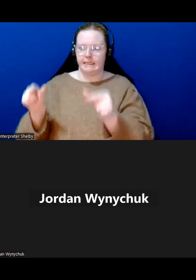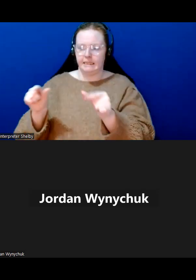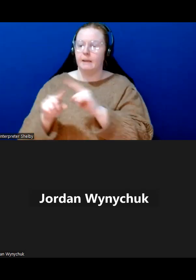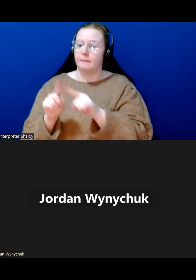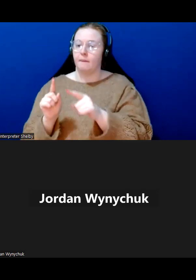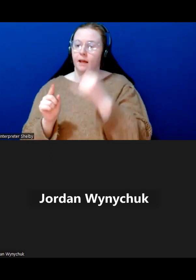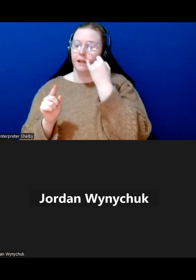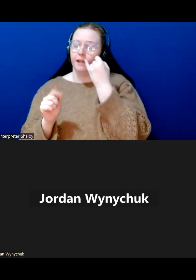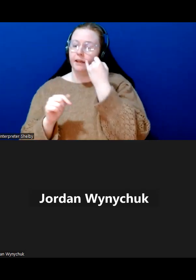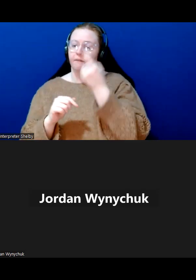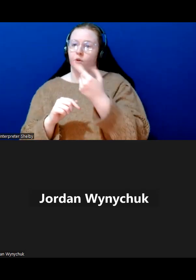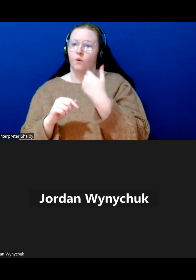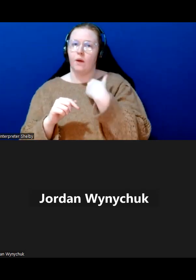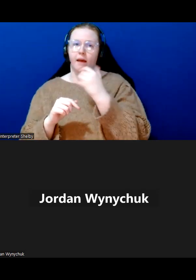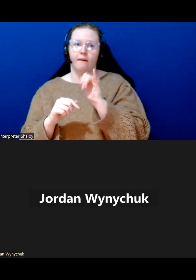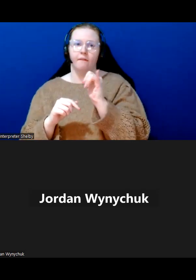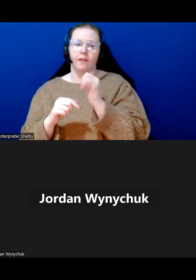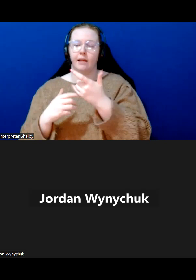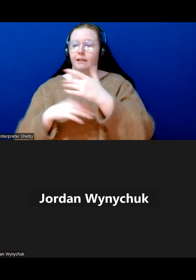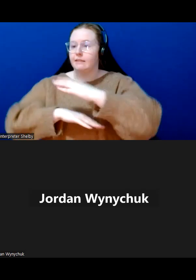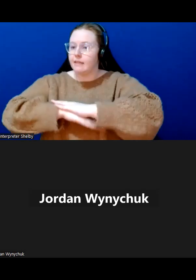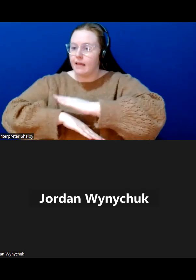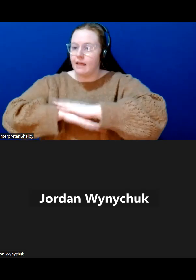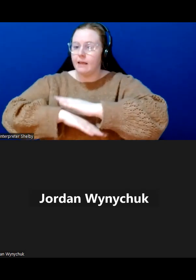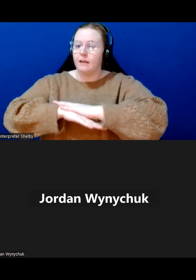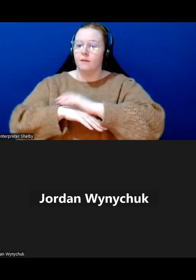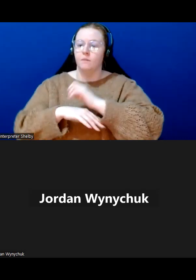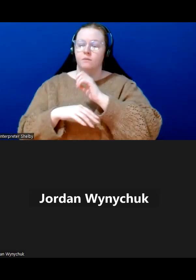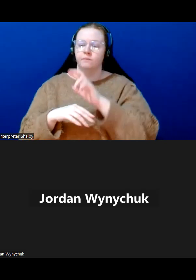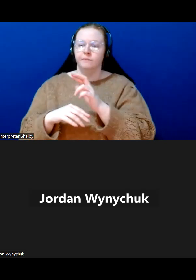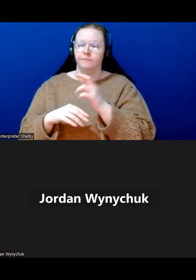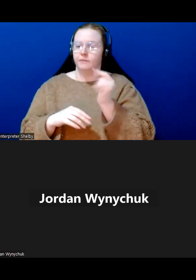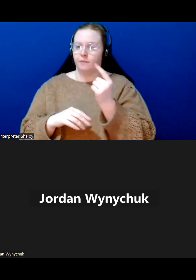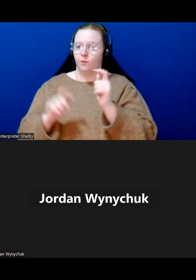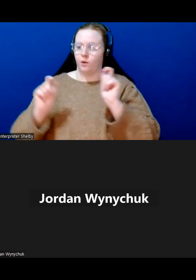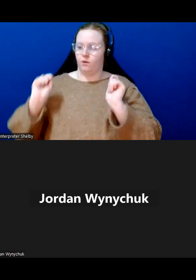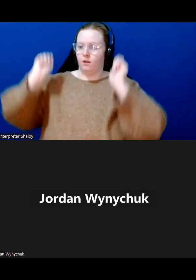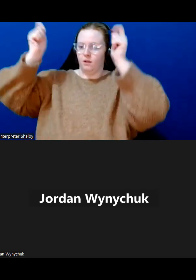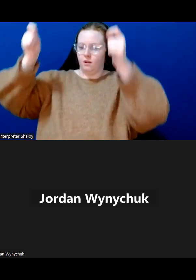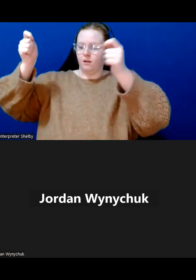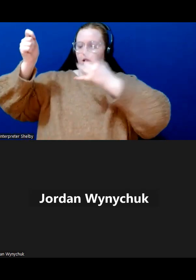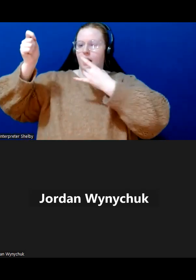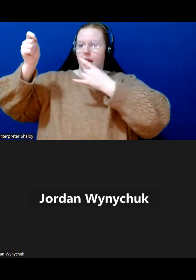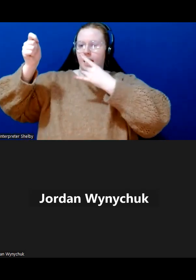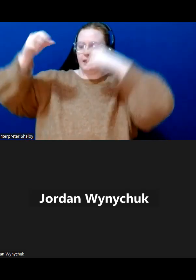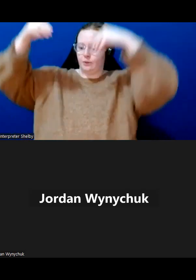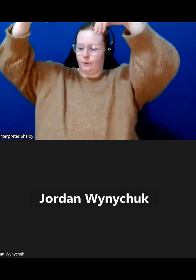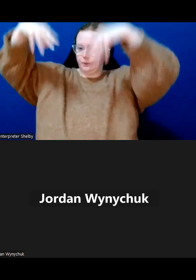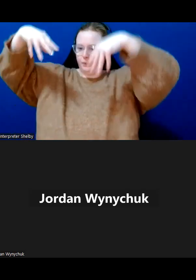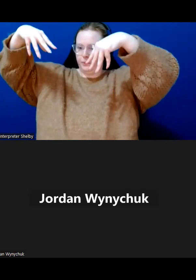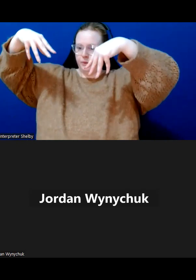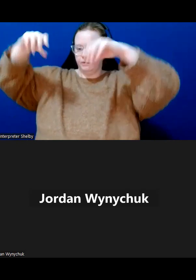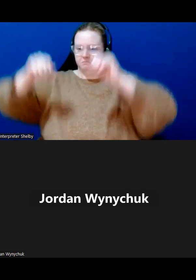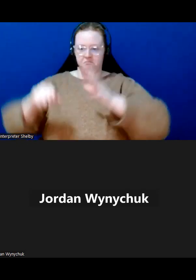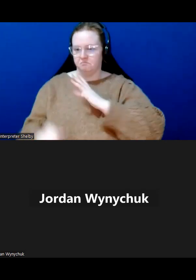have like a table or a place where you can like hang the light up, we have lots of people who just hang the lights and find that that's like perfect